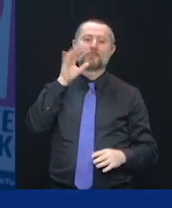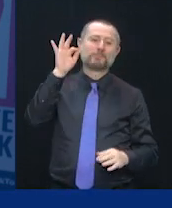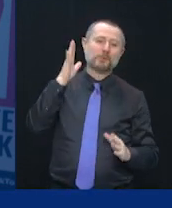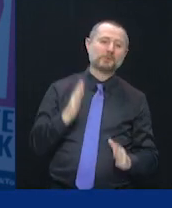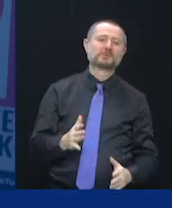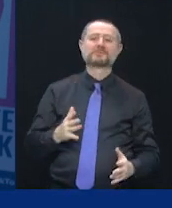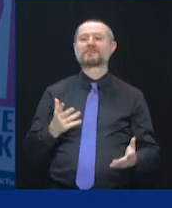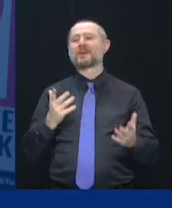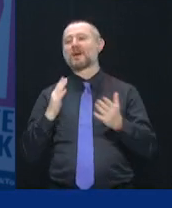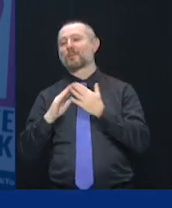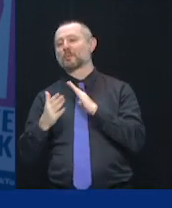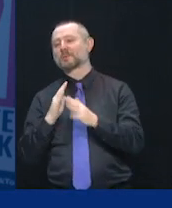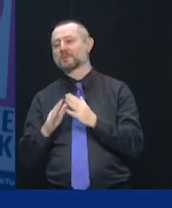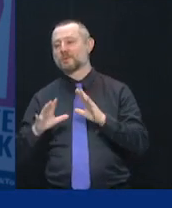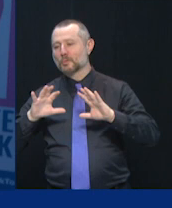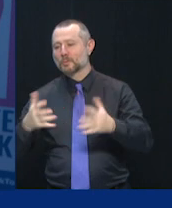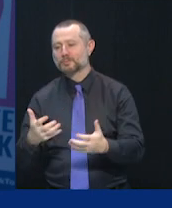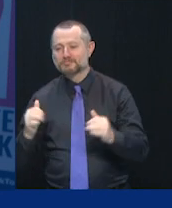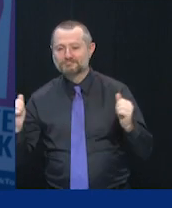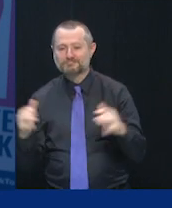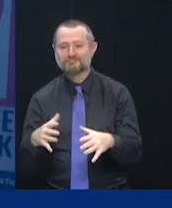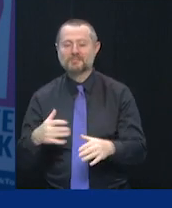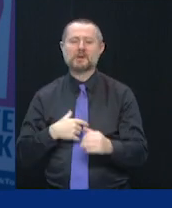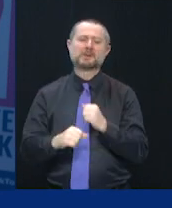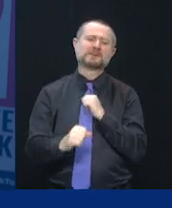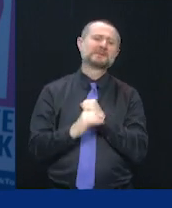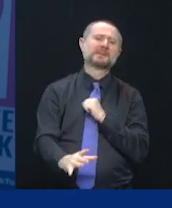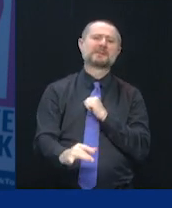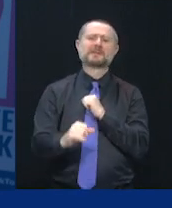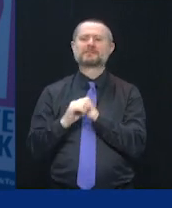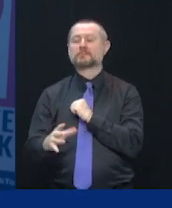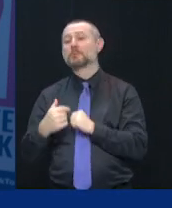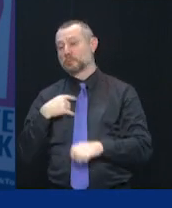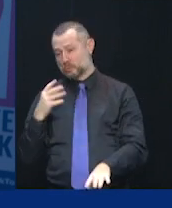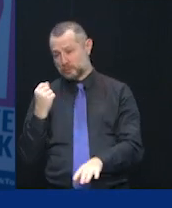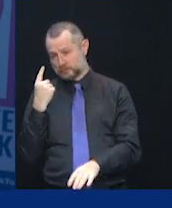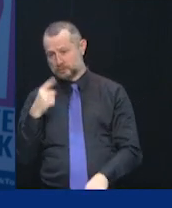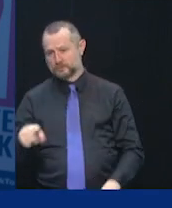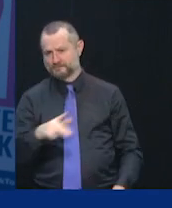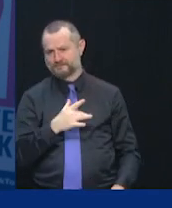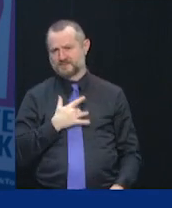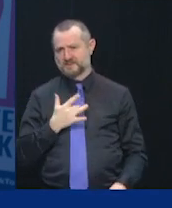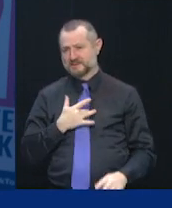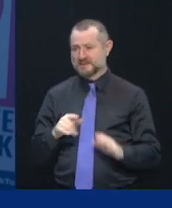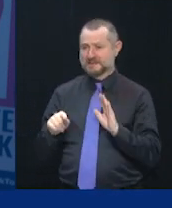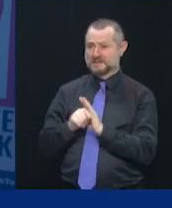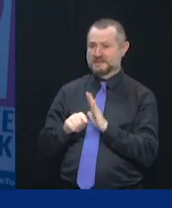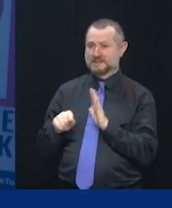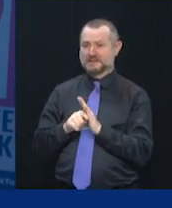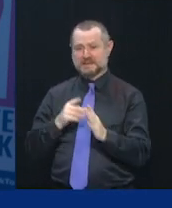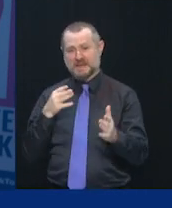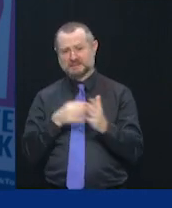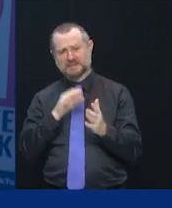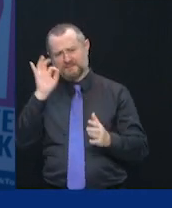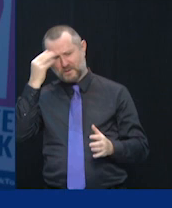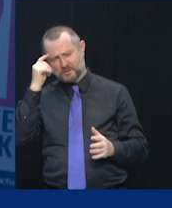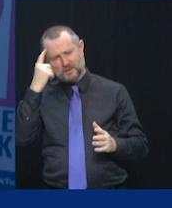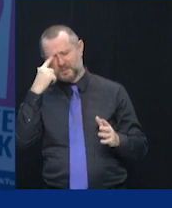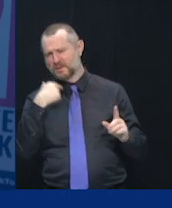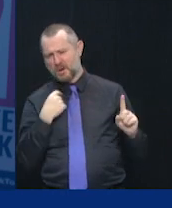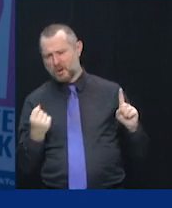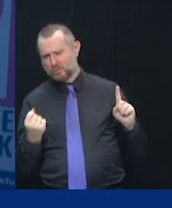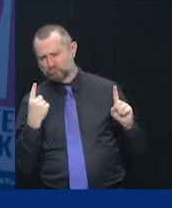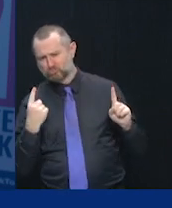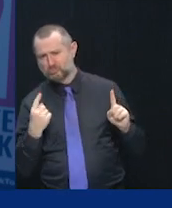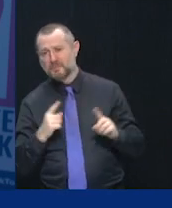information out. Yes, there's reason for cynicism. Go back to the Tuskegee experiment. Yes, there's bona